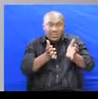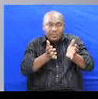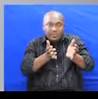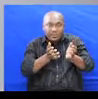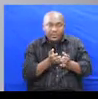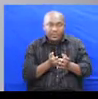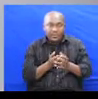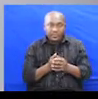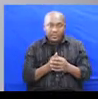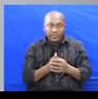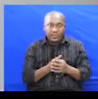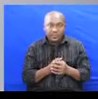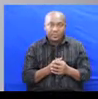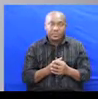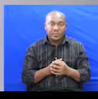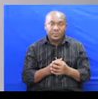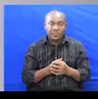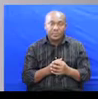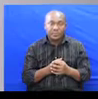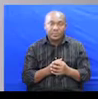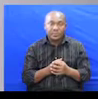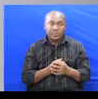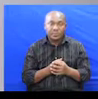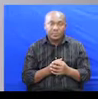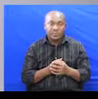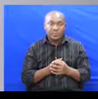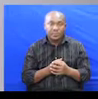types of concentration.